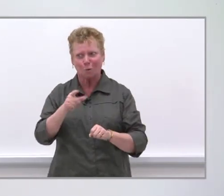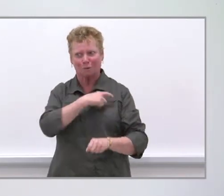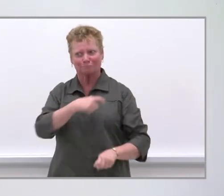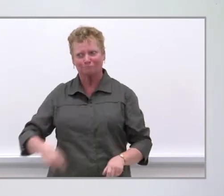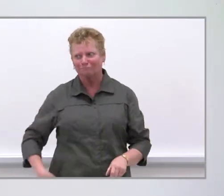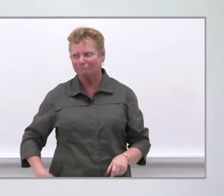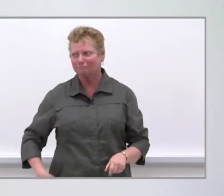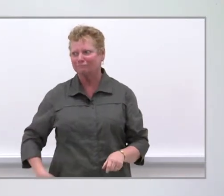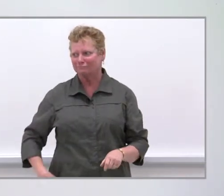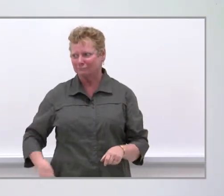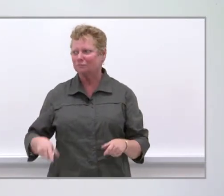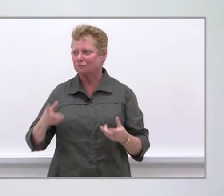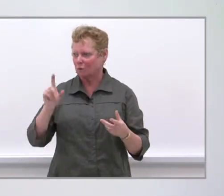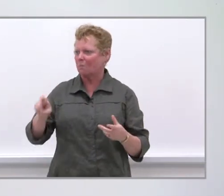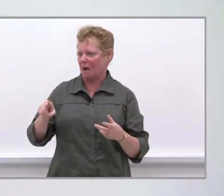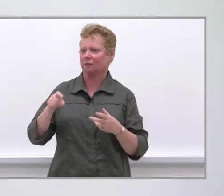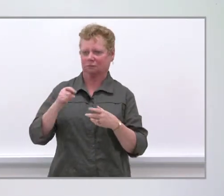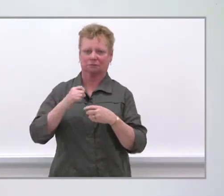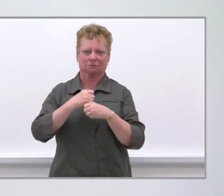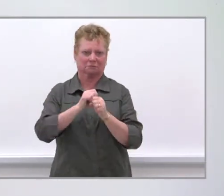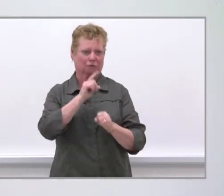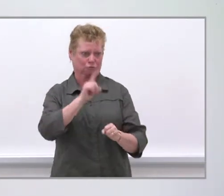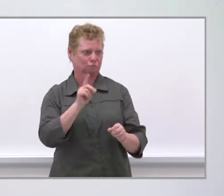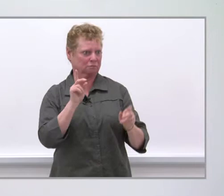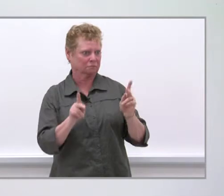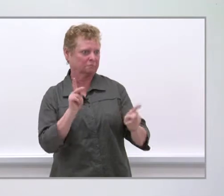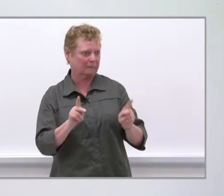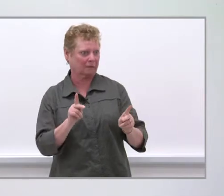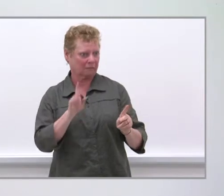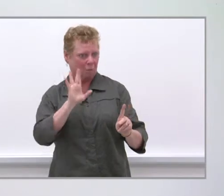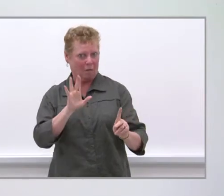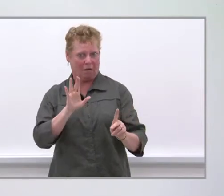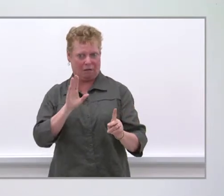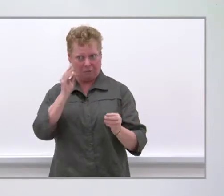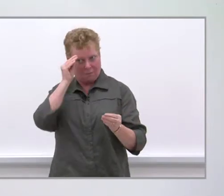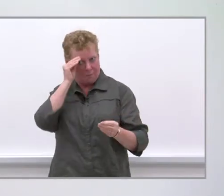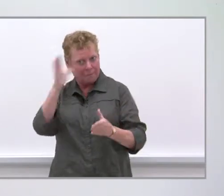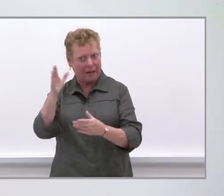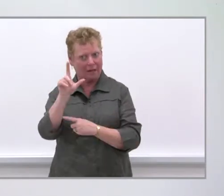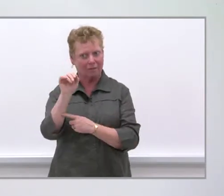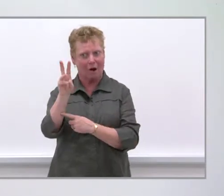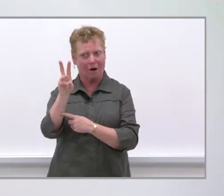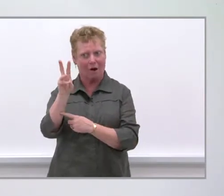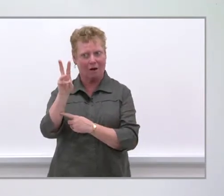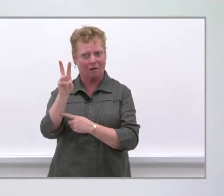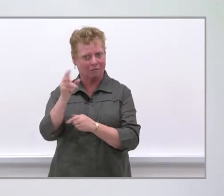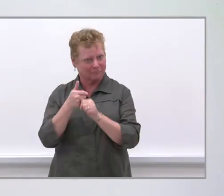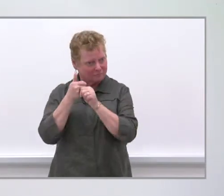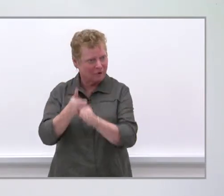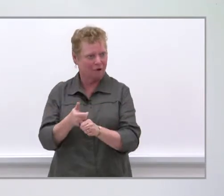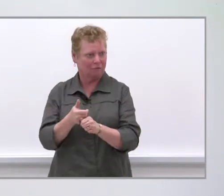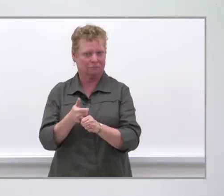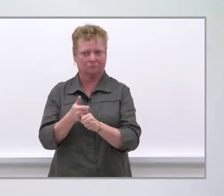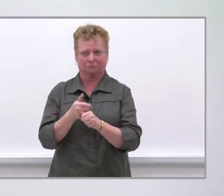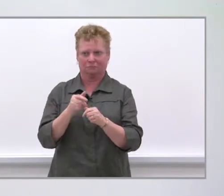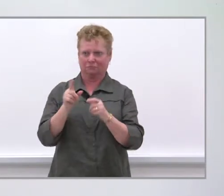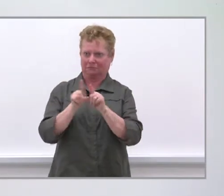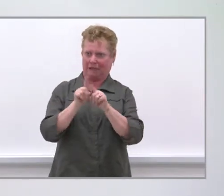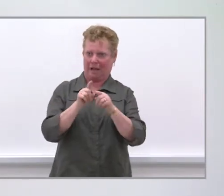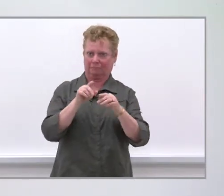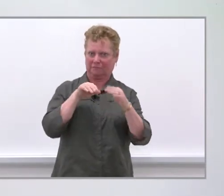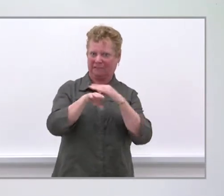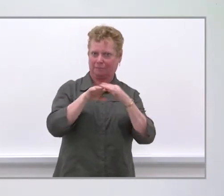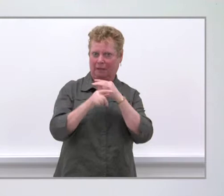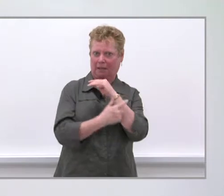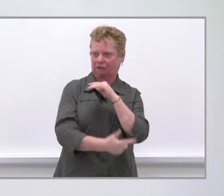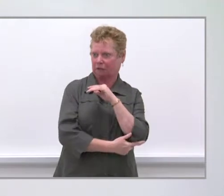So we need to make sure that people are going to obey the law as it relates to the accessibility legislation.